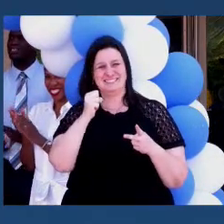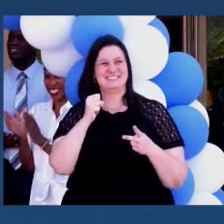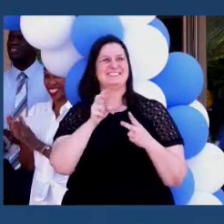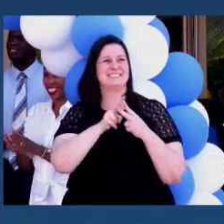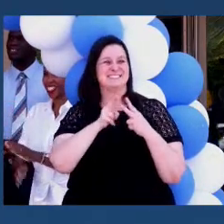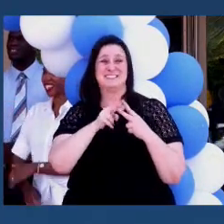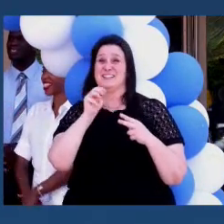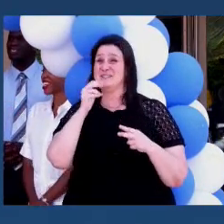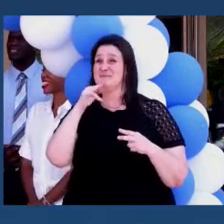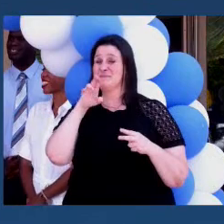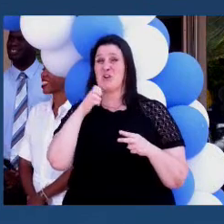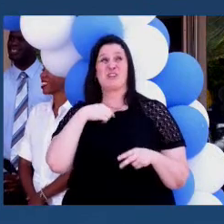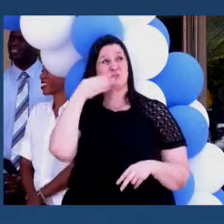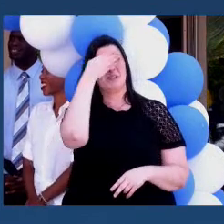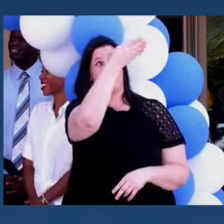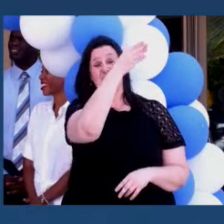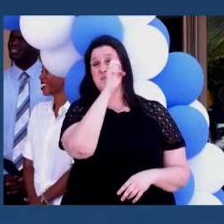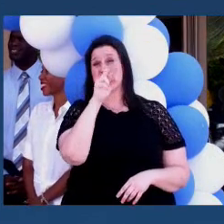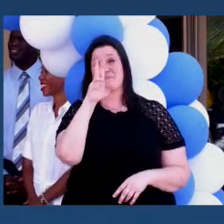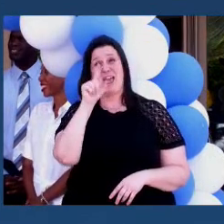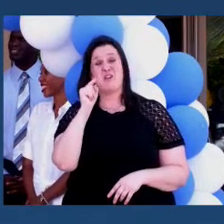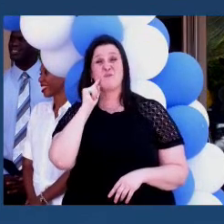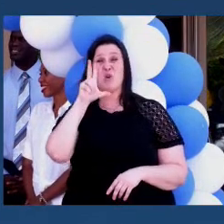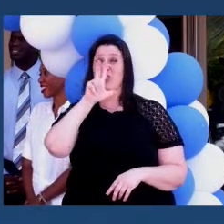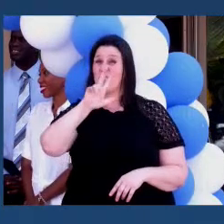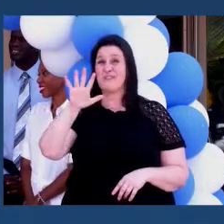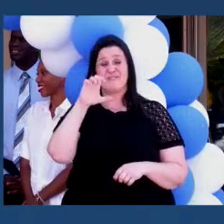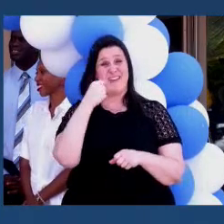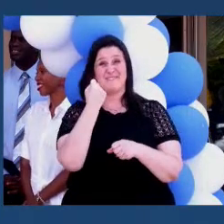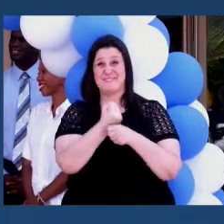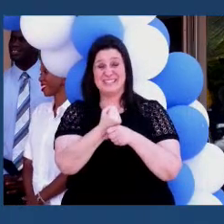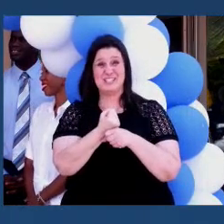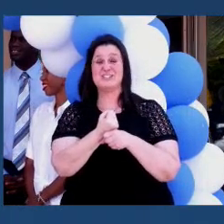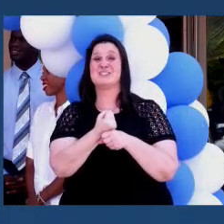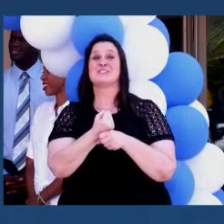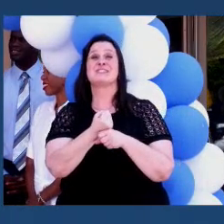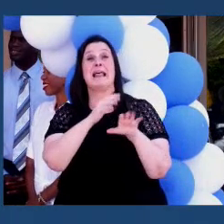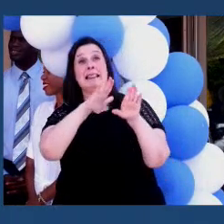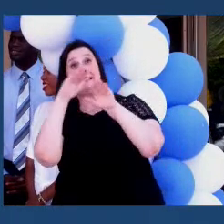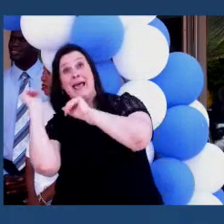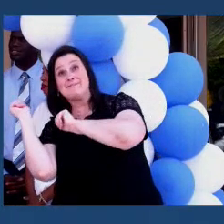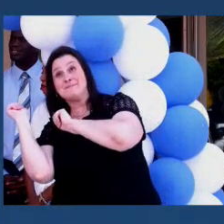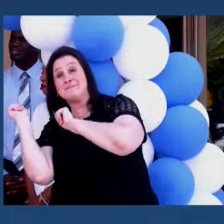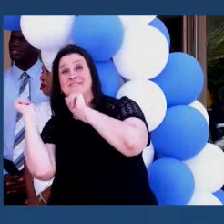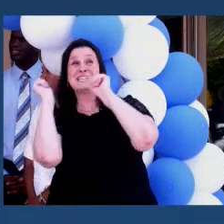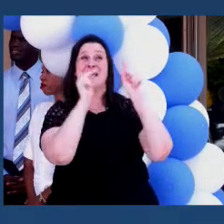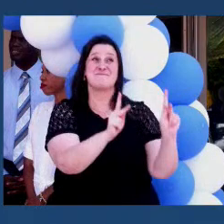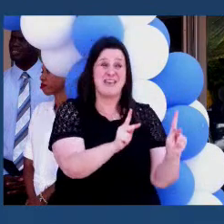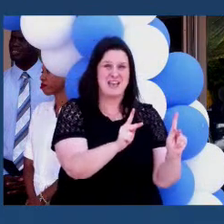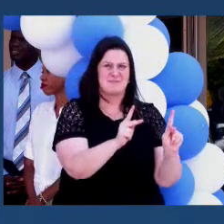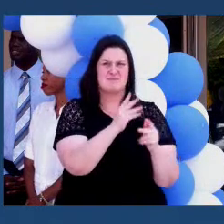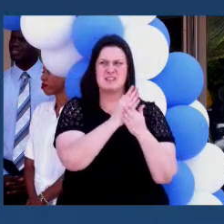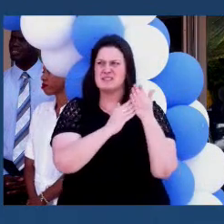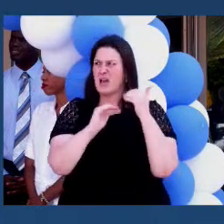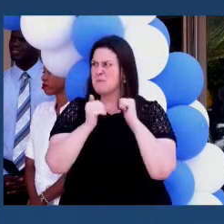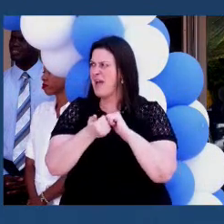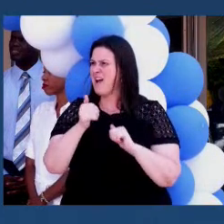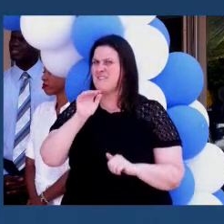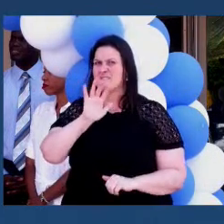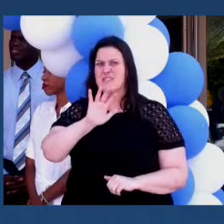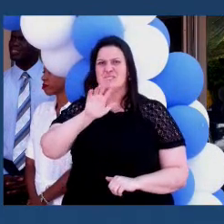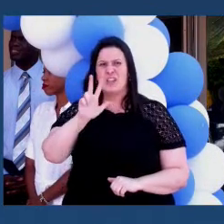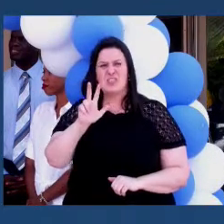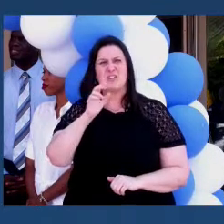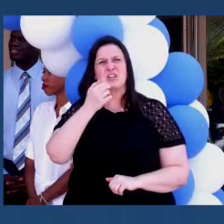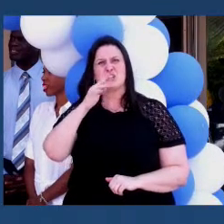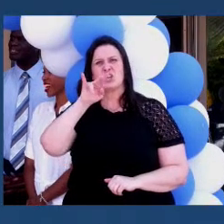Maurice was at Bancroft 35 years, left and came back, but somehow 53 Curtises went